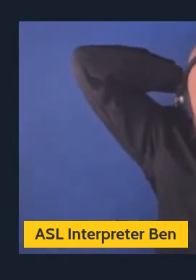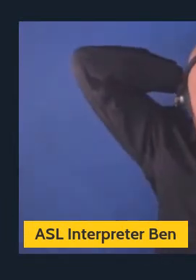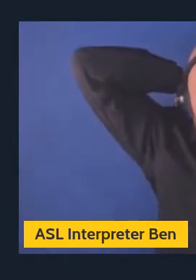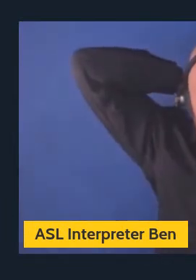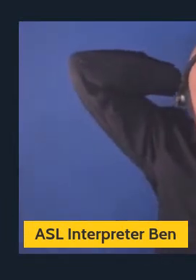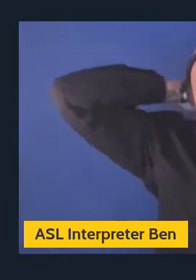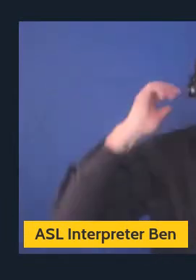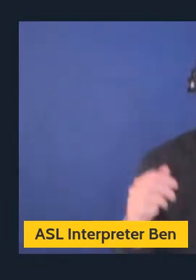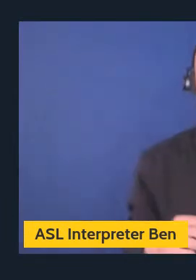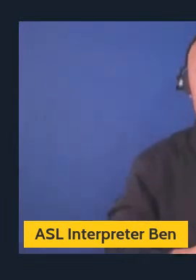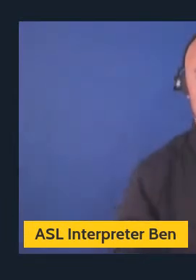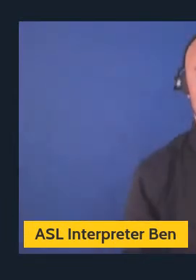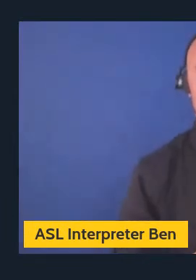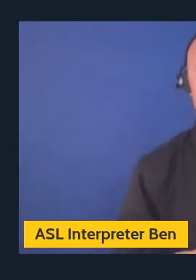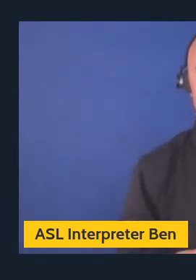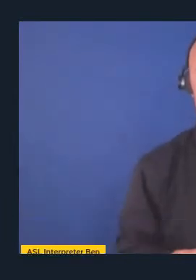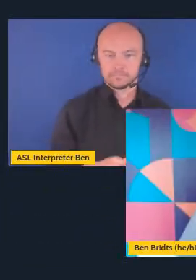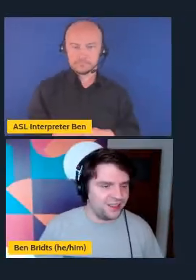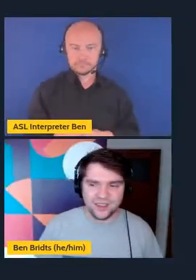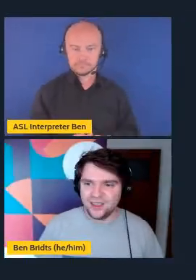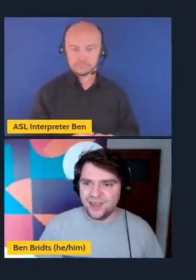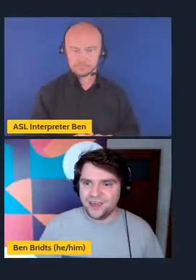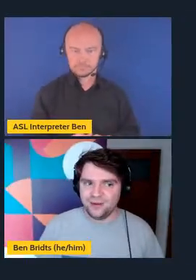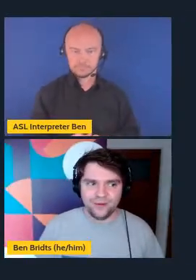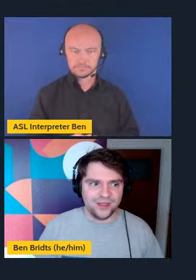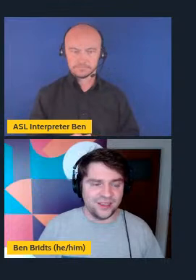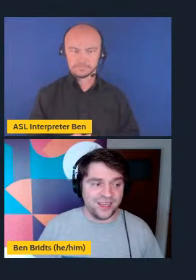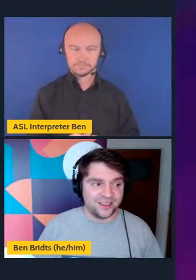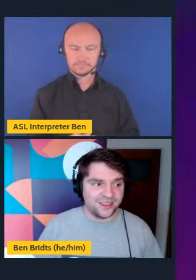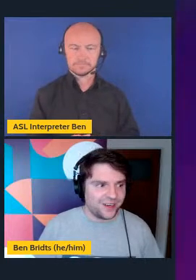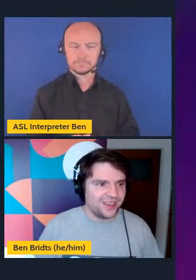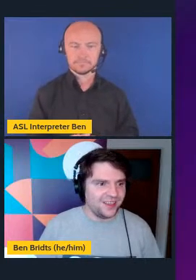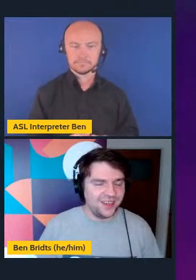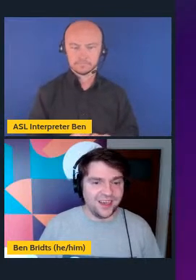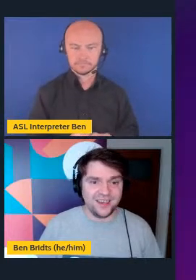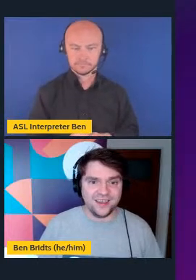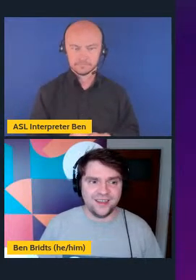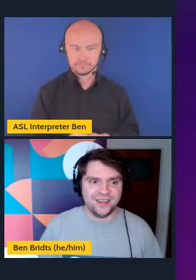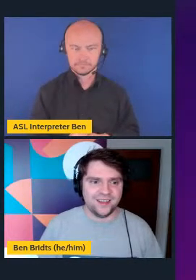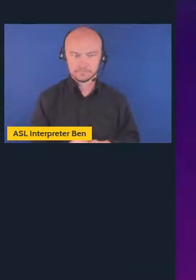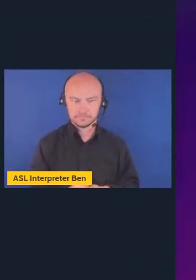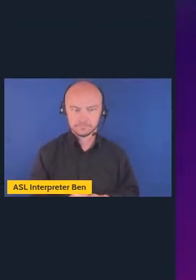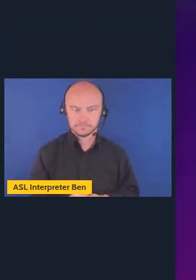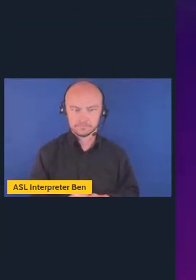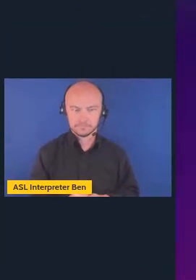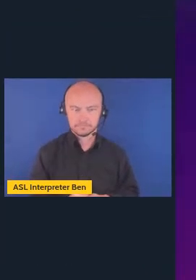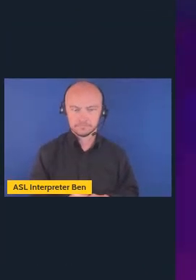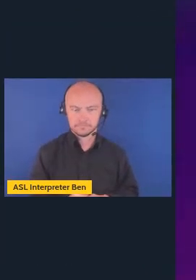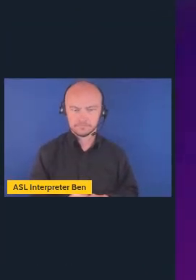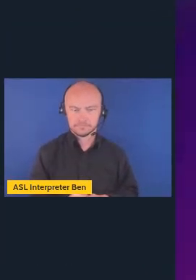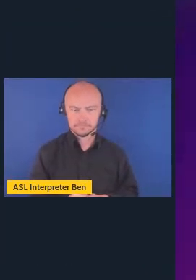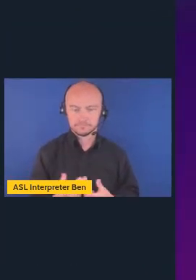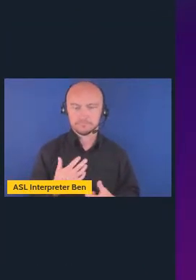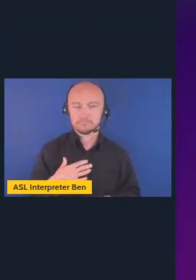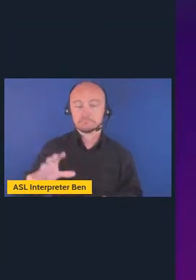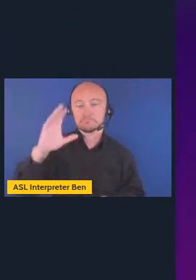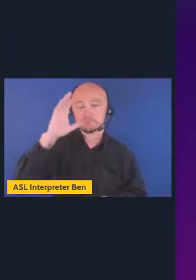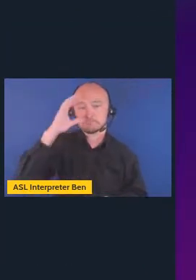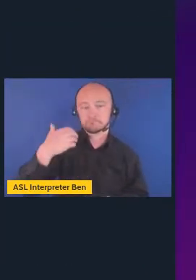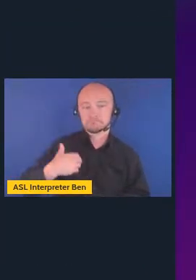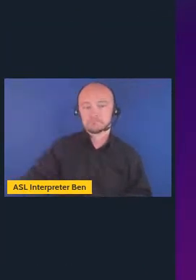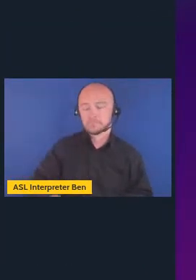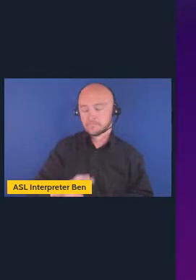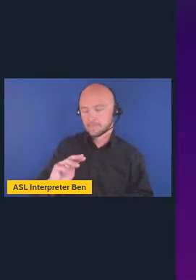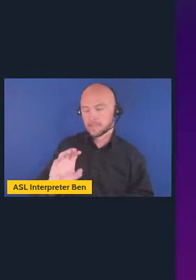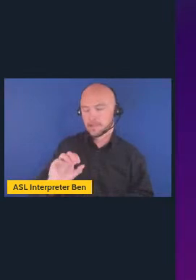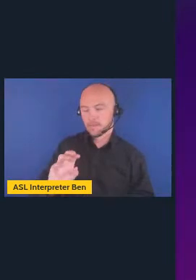So we'll see him appear in a moment here and then get a screen. Hello, my name is Momo Kornher,